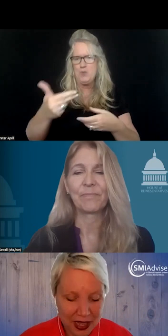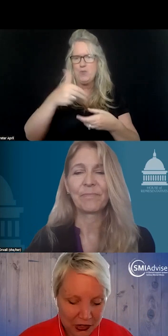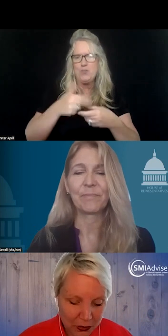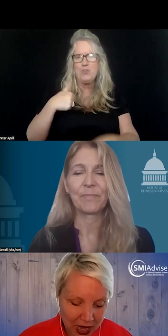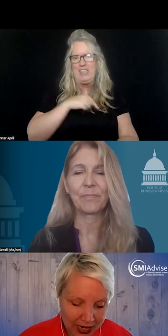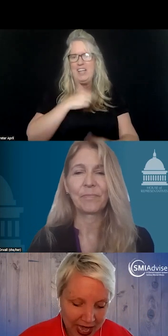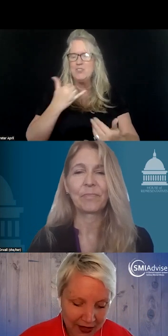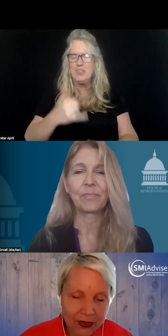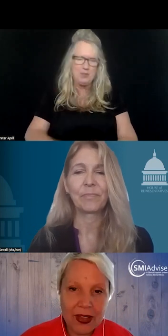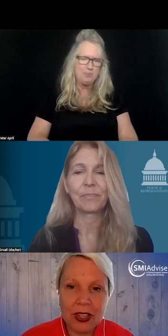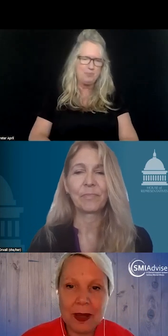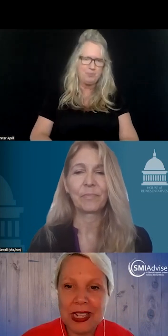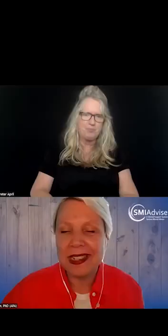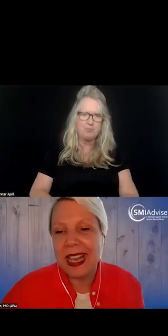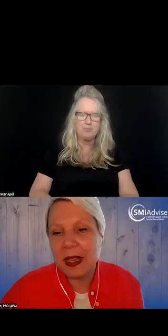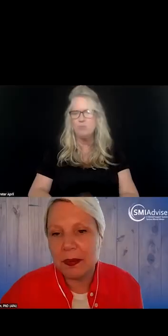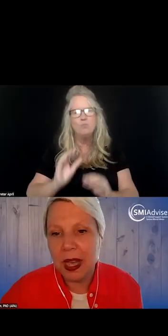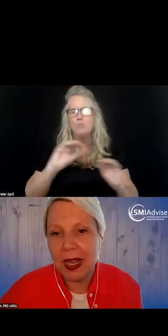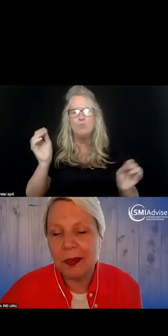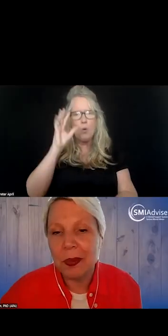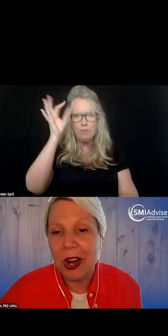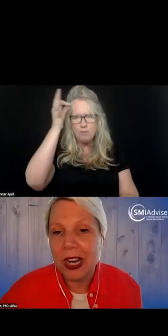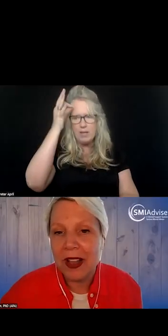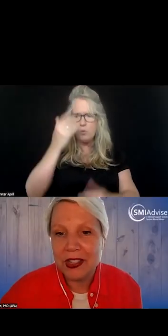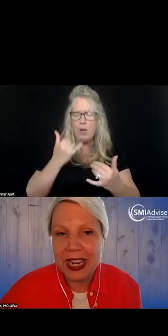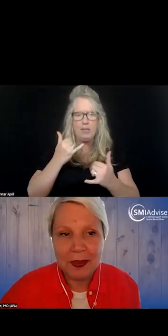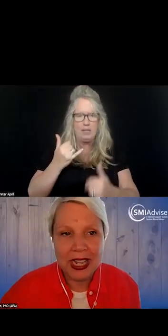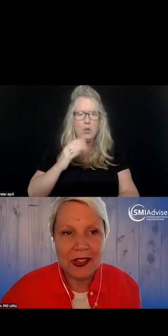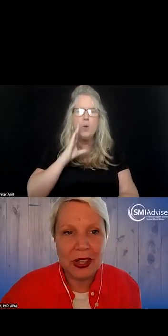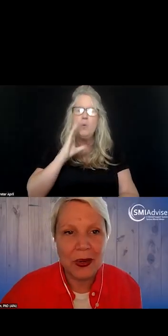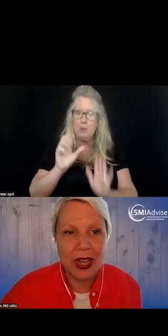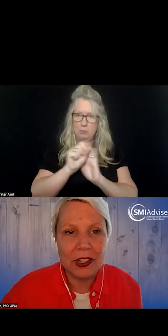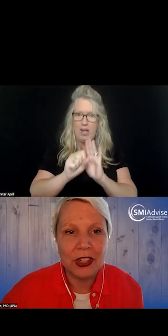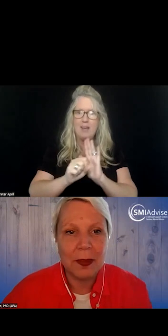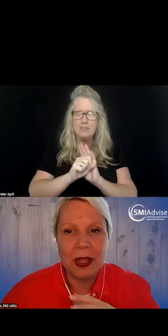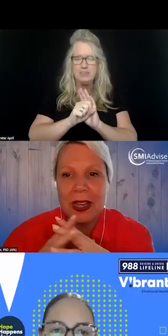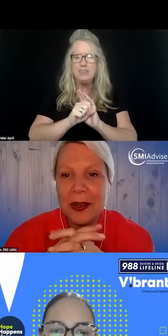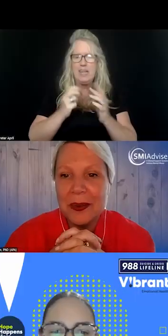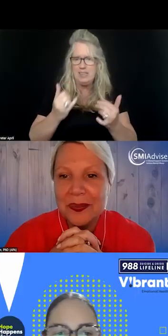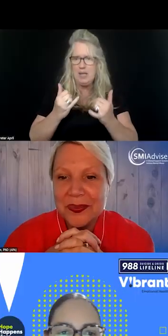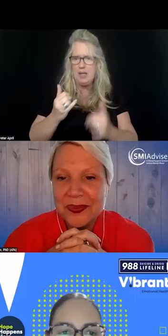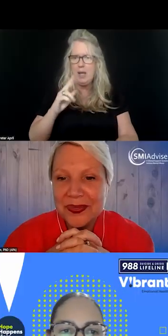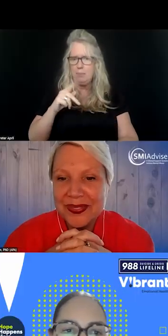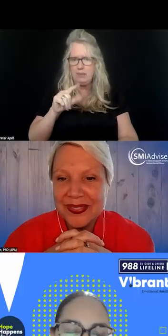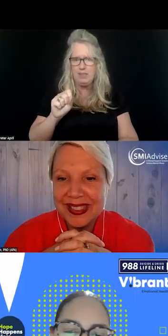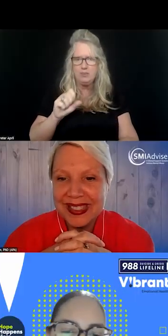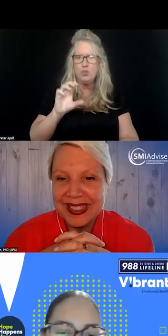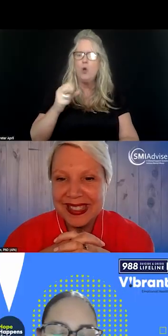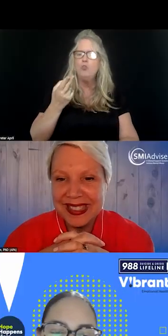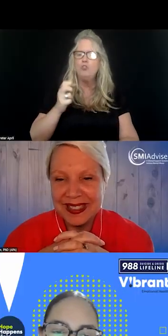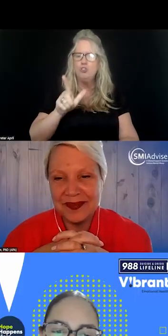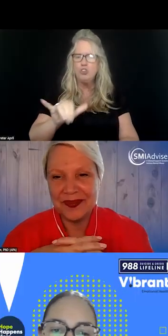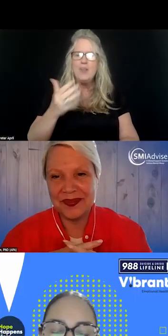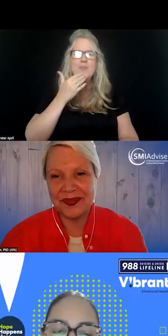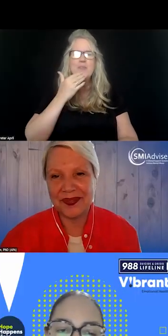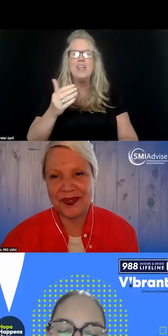it. So we're not going to have a federal update today, but we are going to have state updates. So Shelley Polanco. Thank you, Amy.